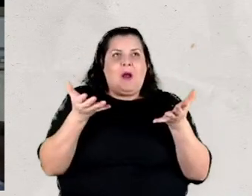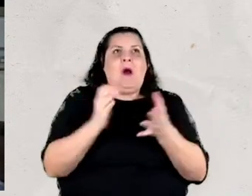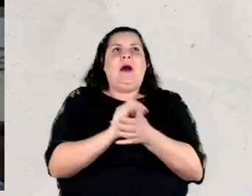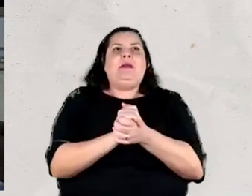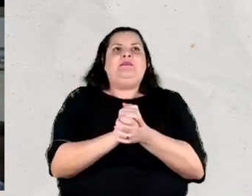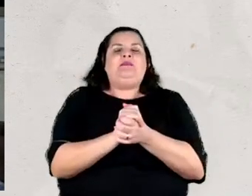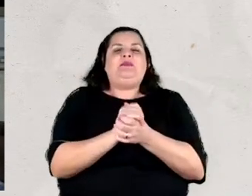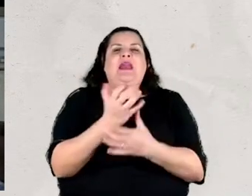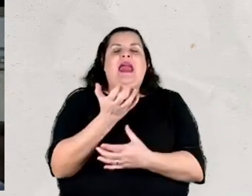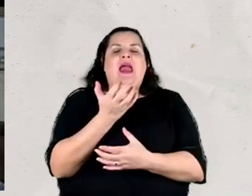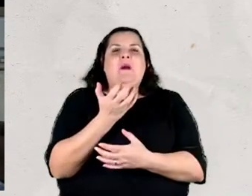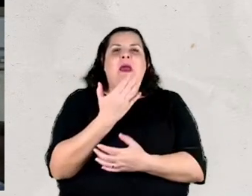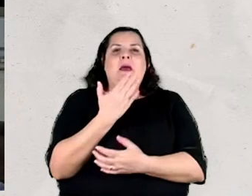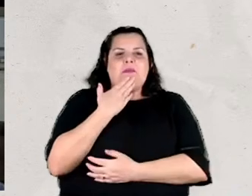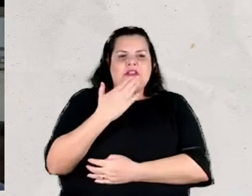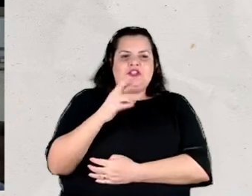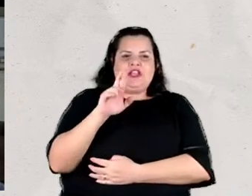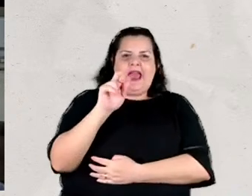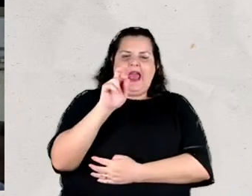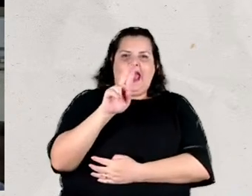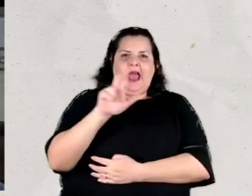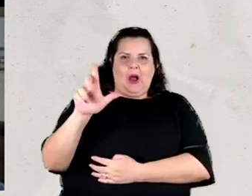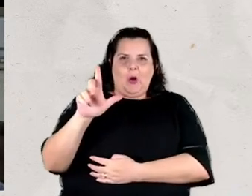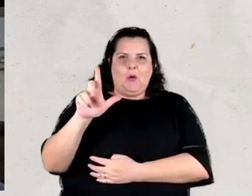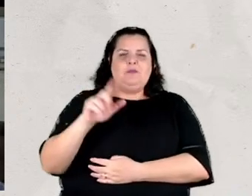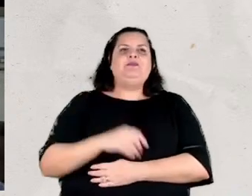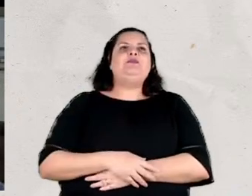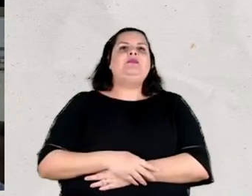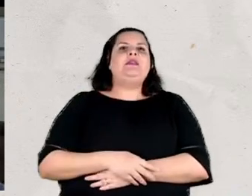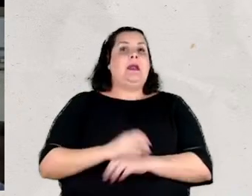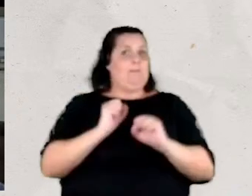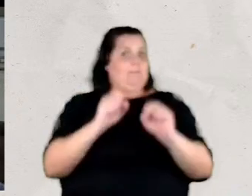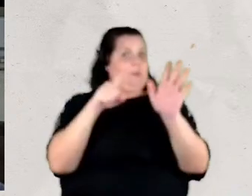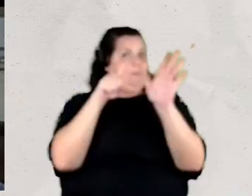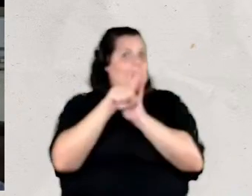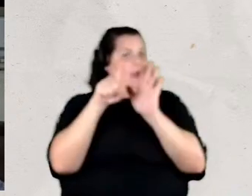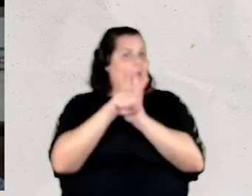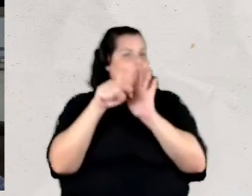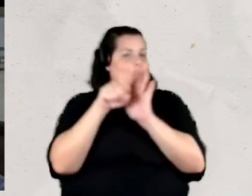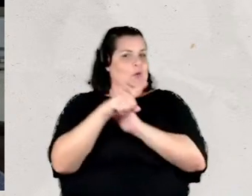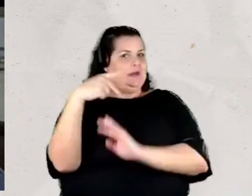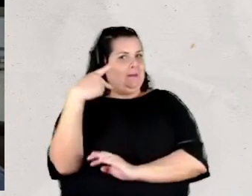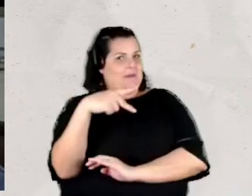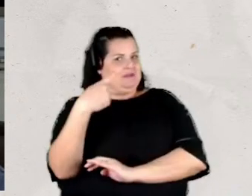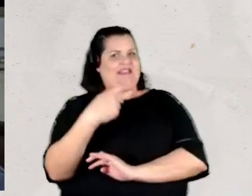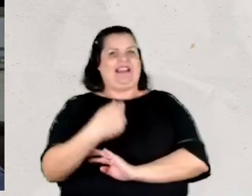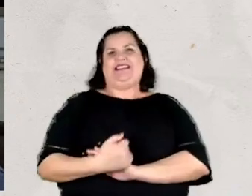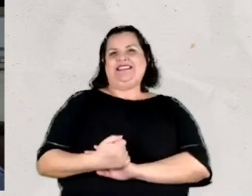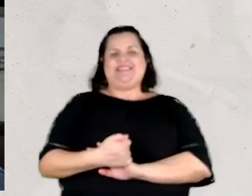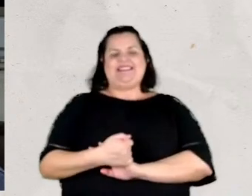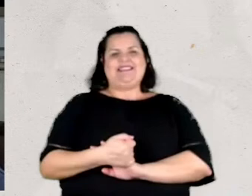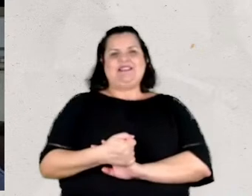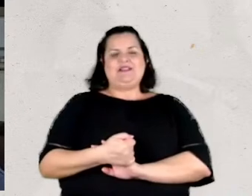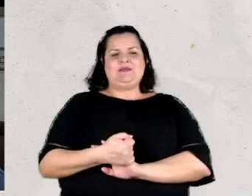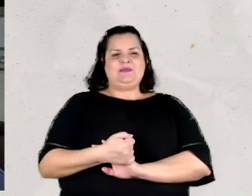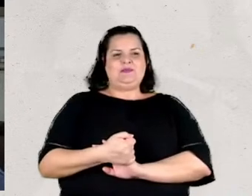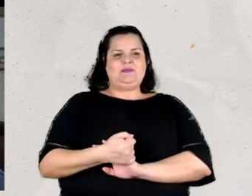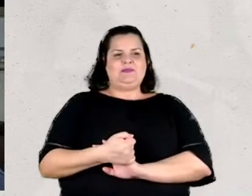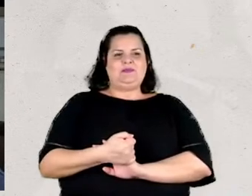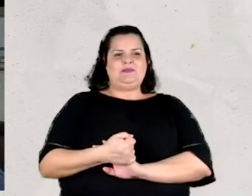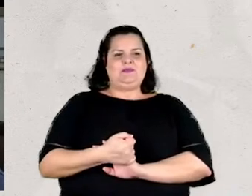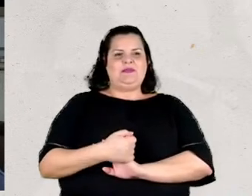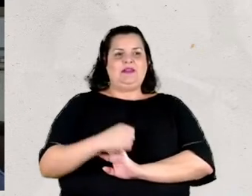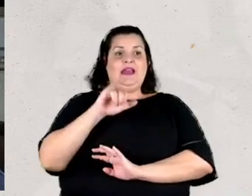Raul, para que ele comece também com outras perguntas que a gente tem preparadas. Okay, so